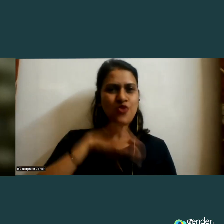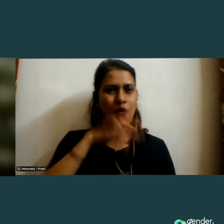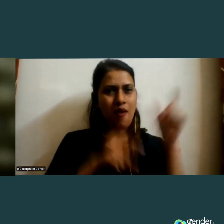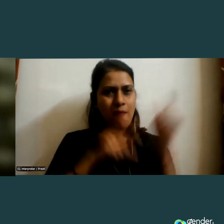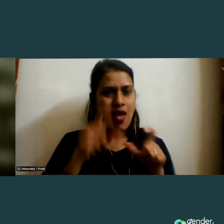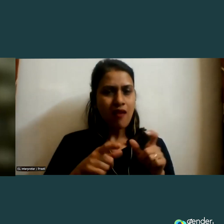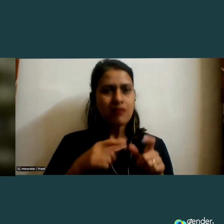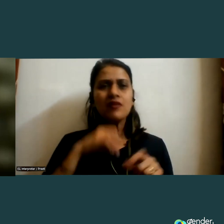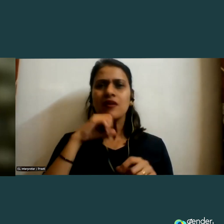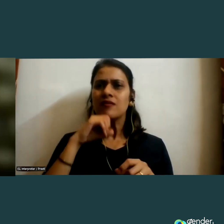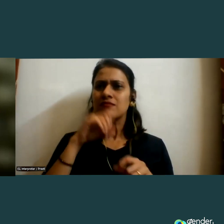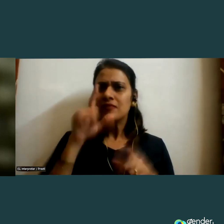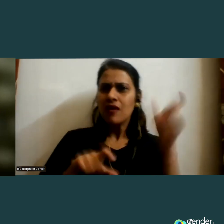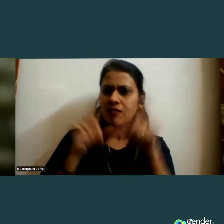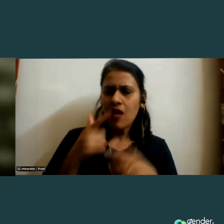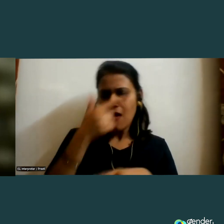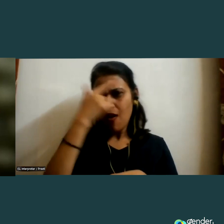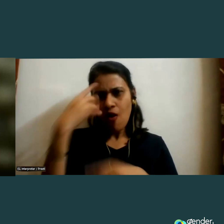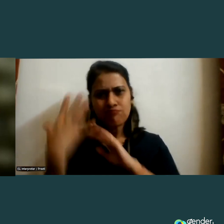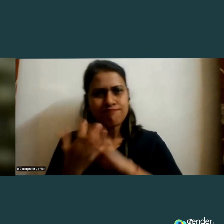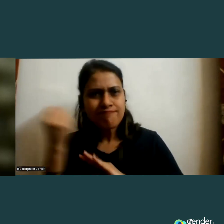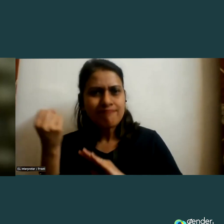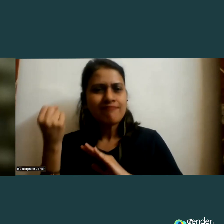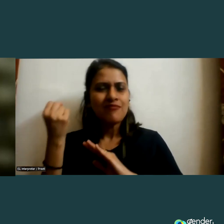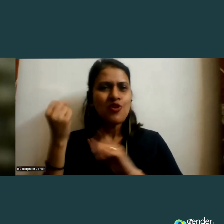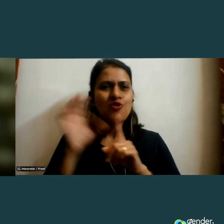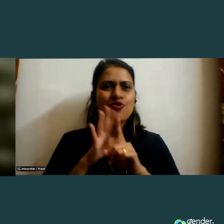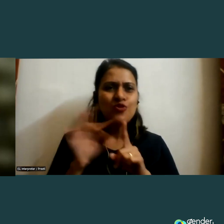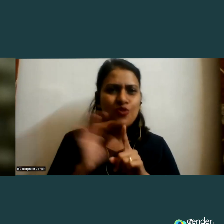adults, grabbed that opportunity to,